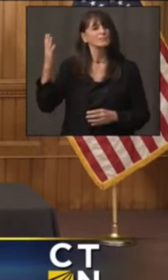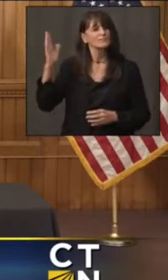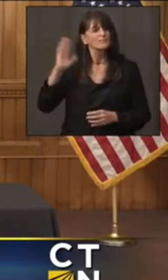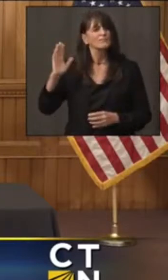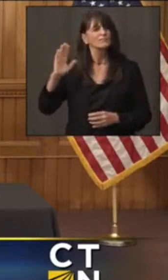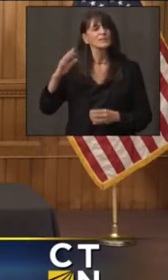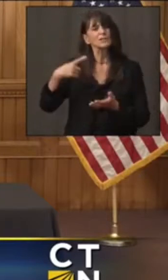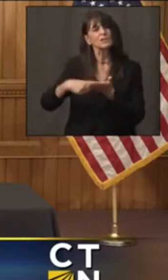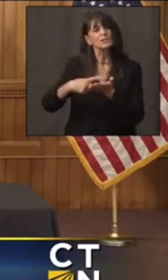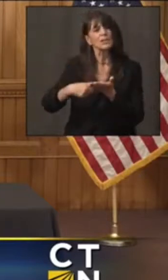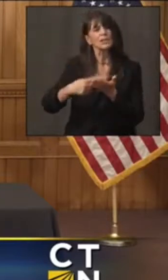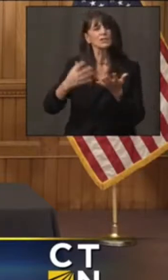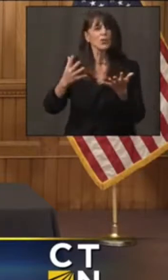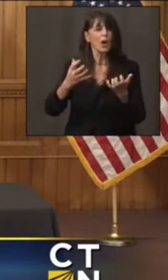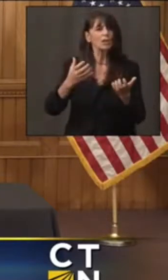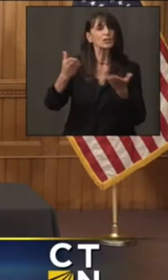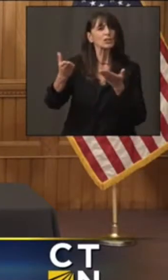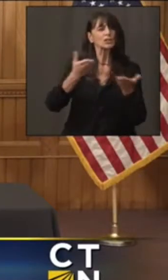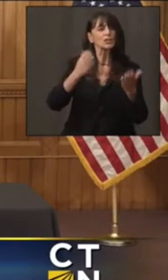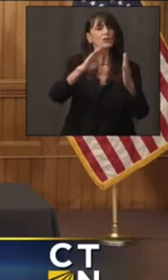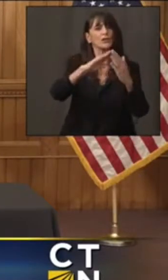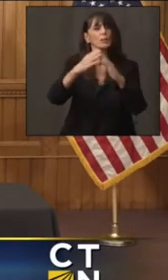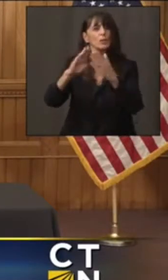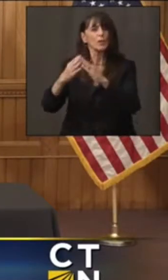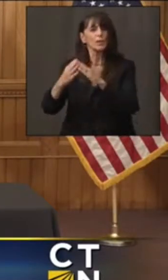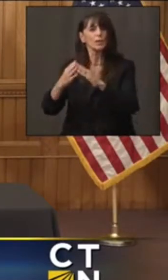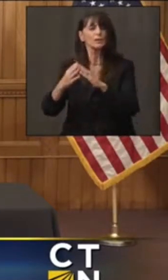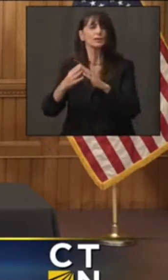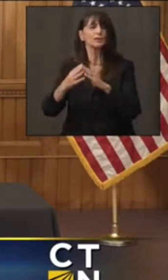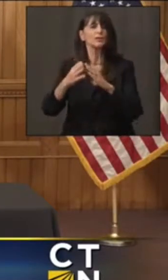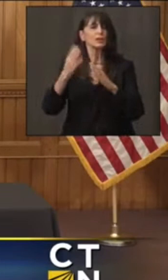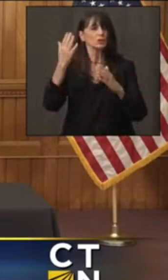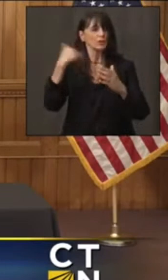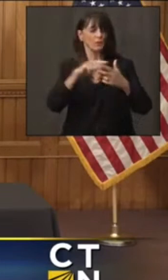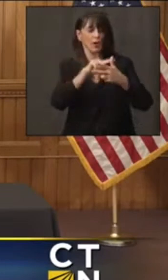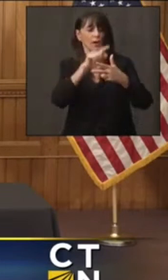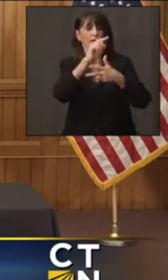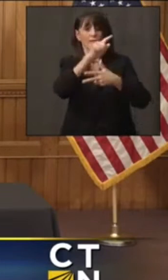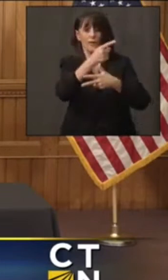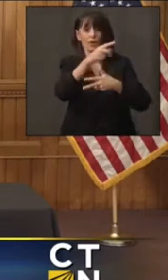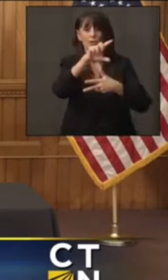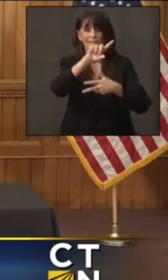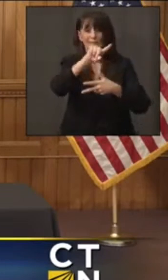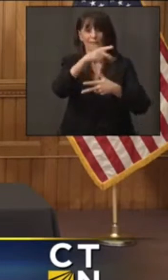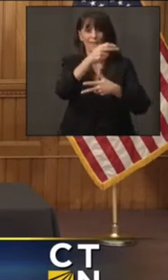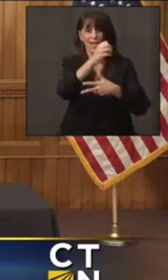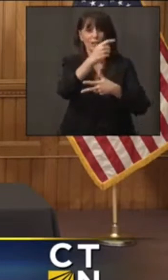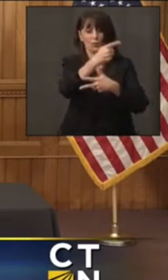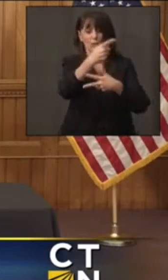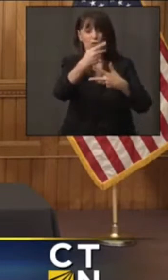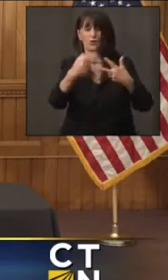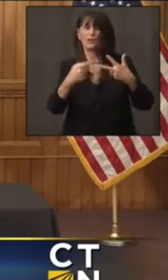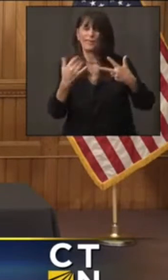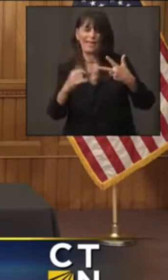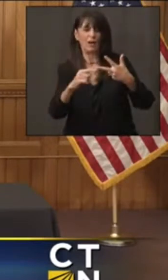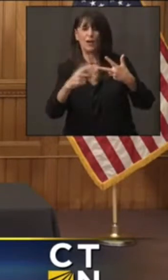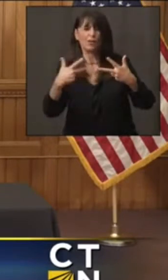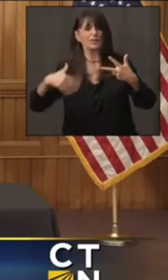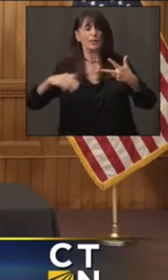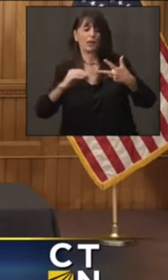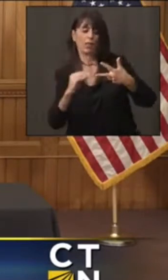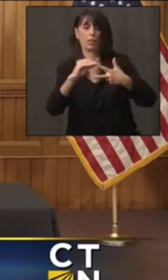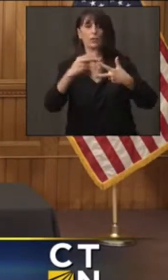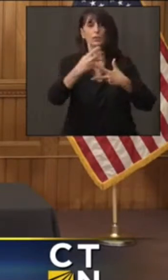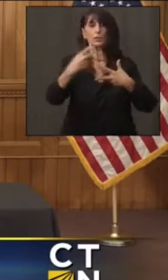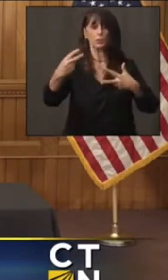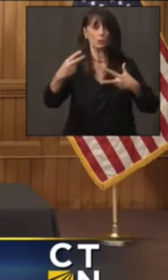certain communities, been talking about, rolling back to phase 2. I guess just first off, have you heard from some communities that do want to do that?